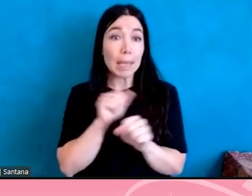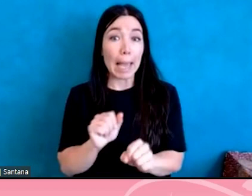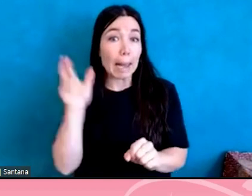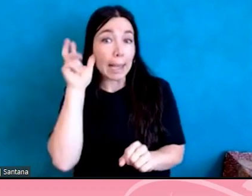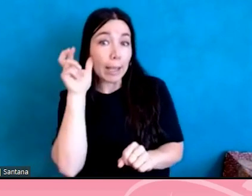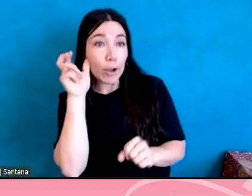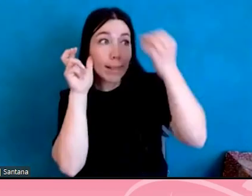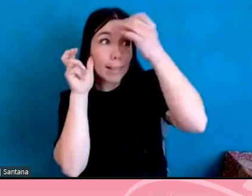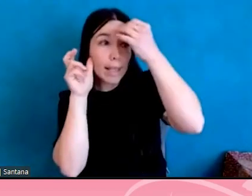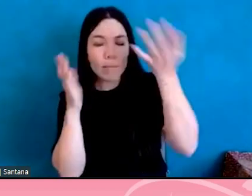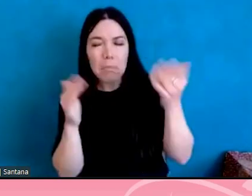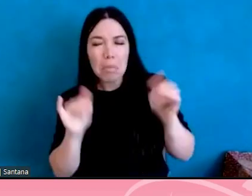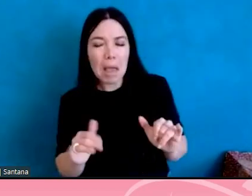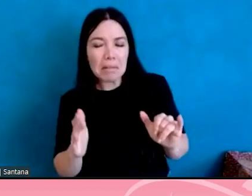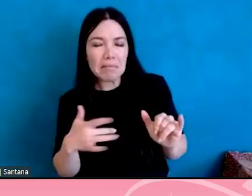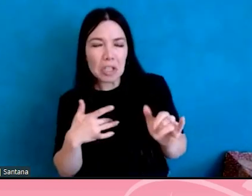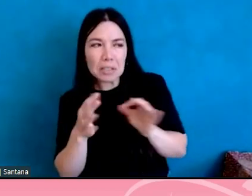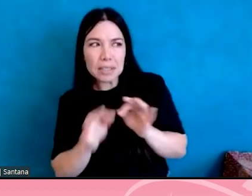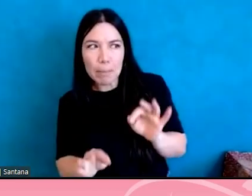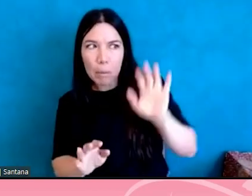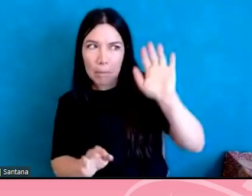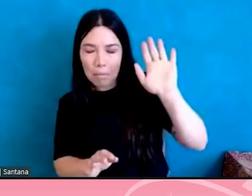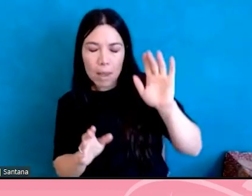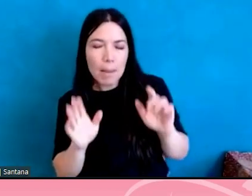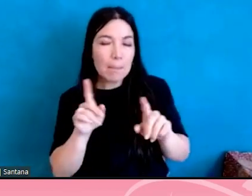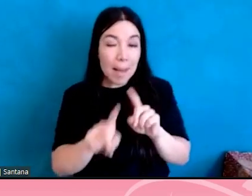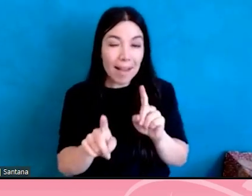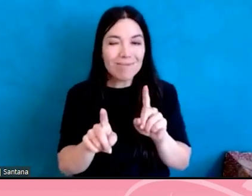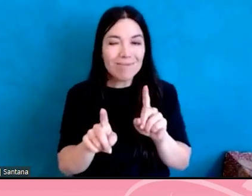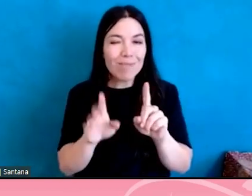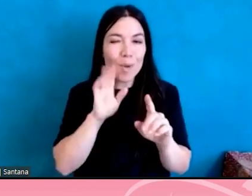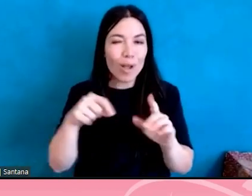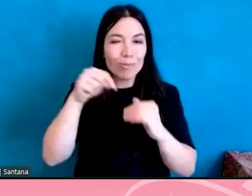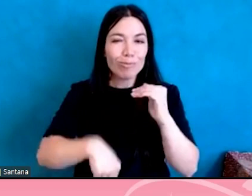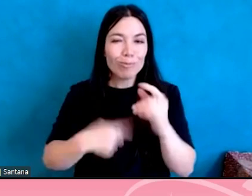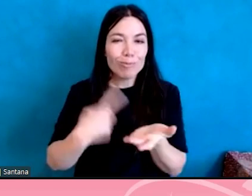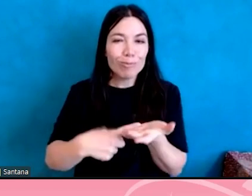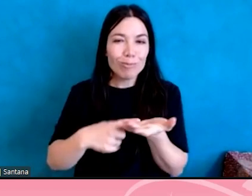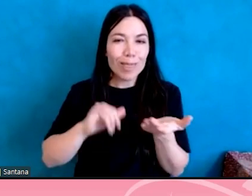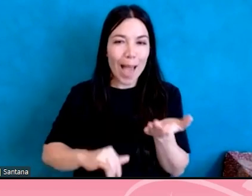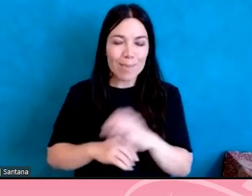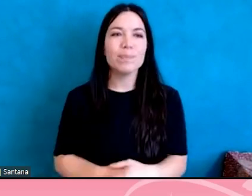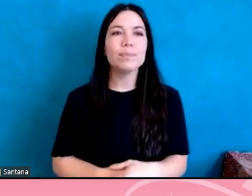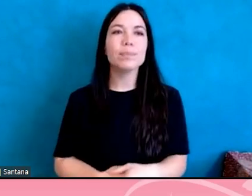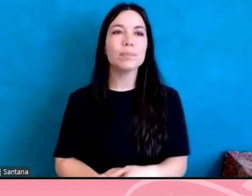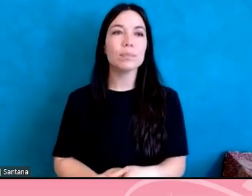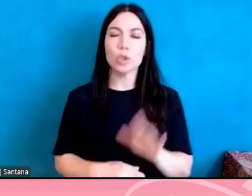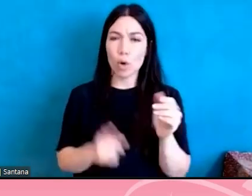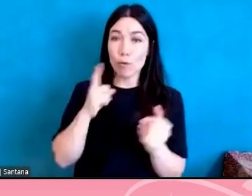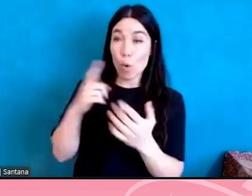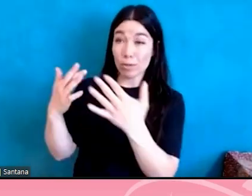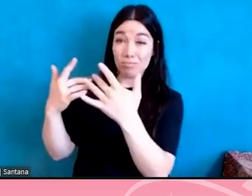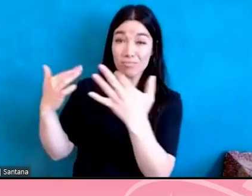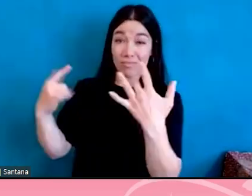be straightforward, but we're going to take a quick look at that. So in diverse communities, there's been previous